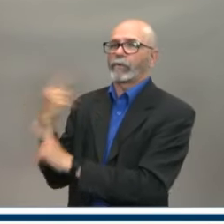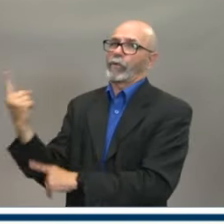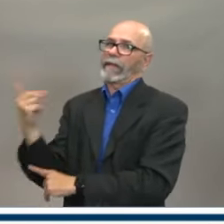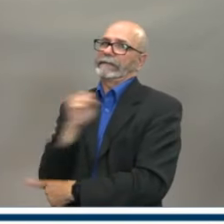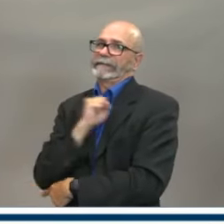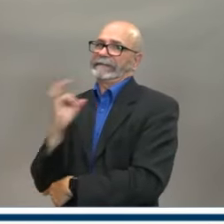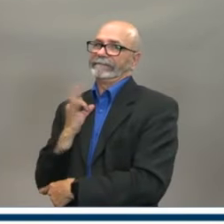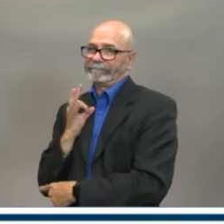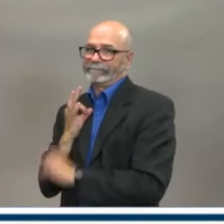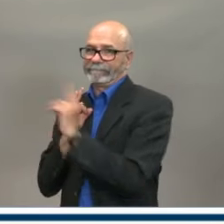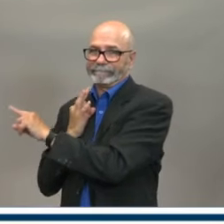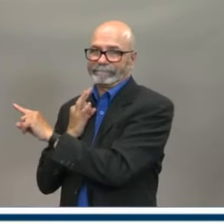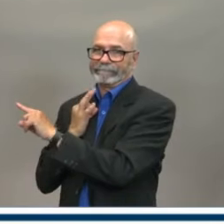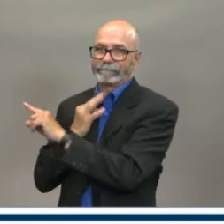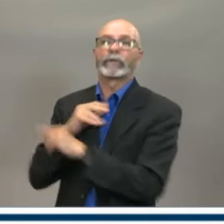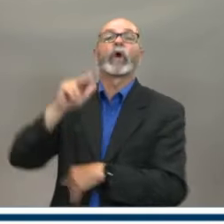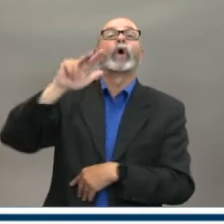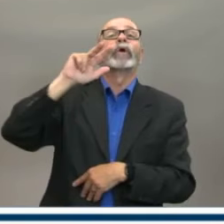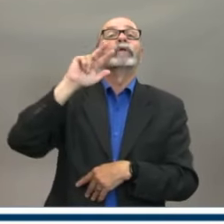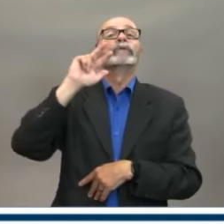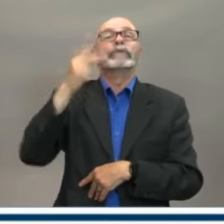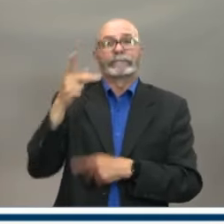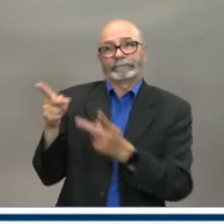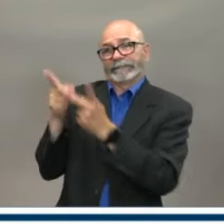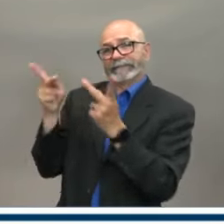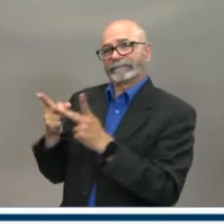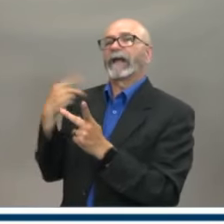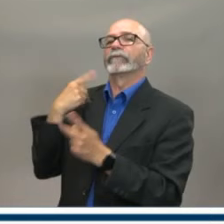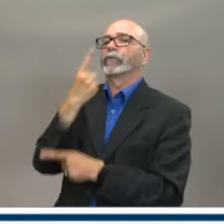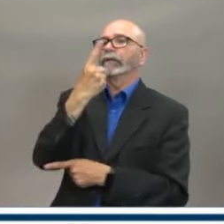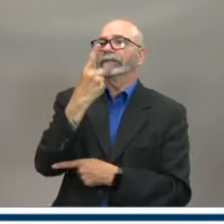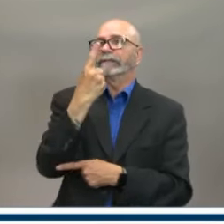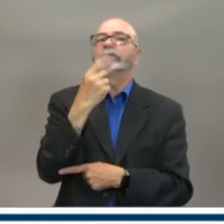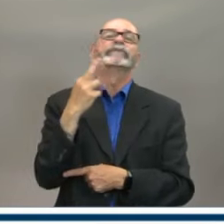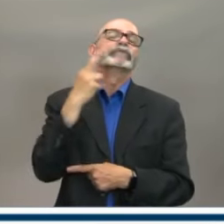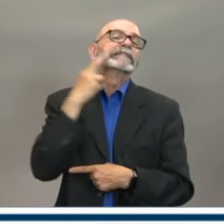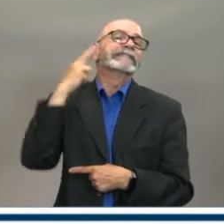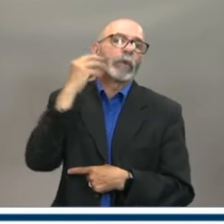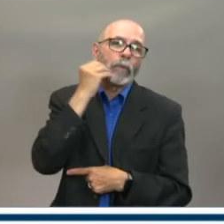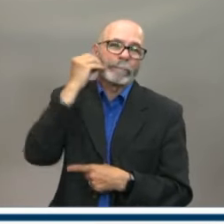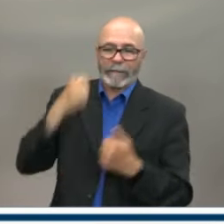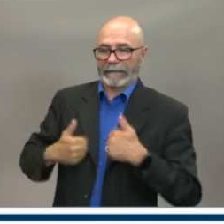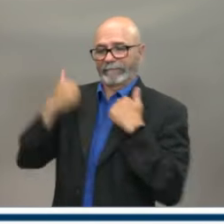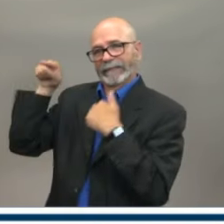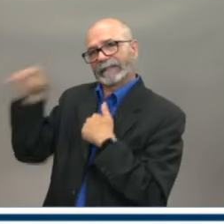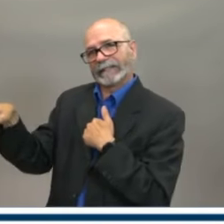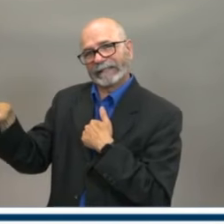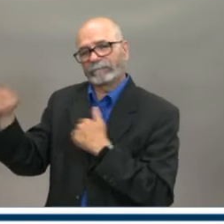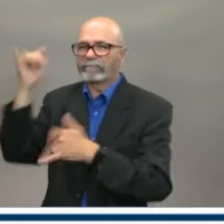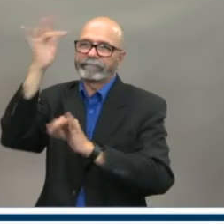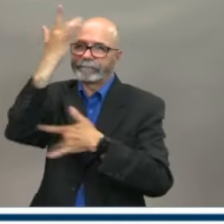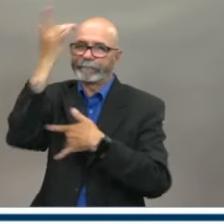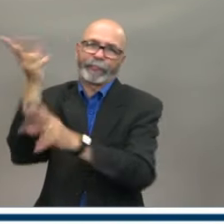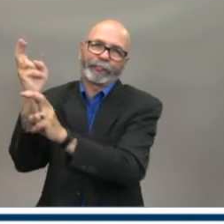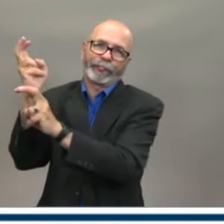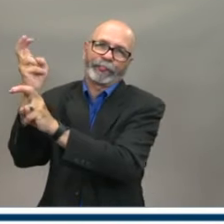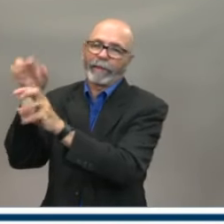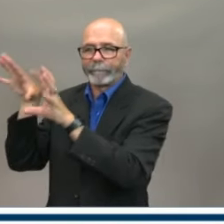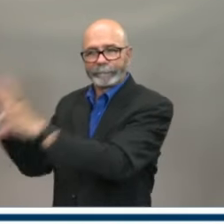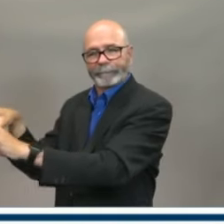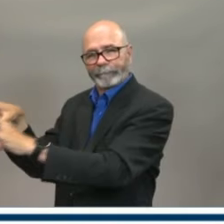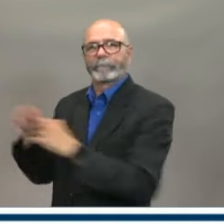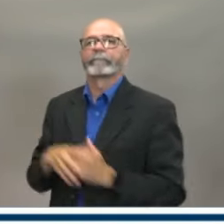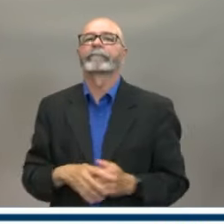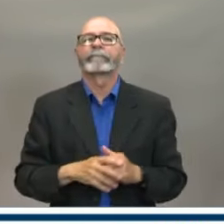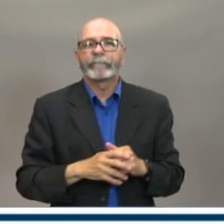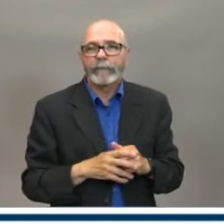third facility has 1 resident with an active case. Again, while it's good news that our new case count is trending in the